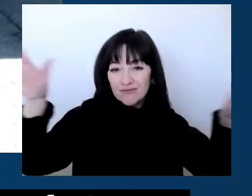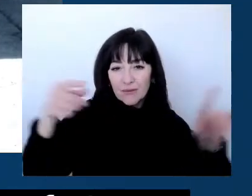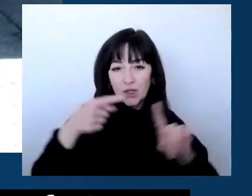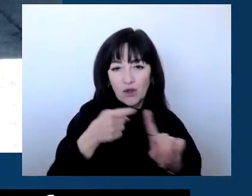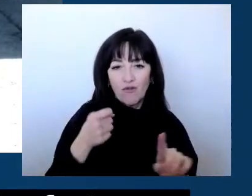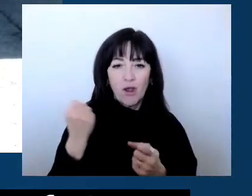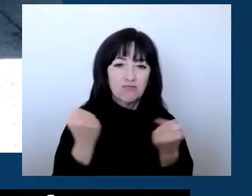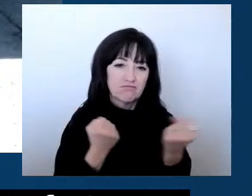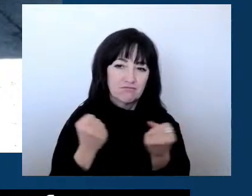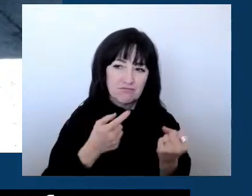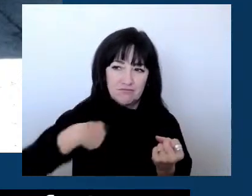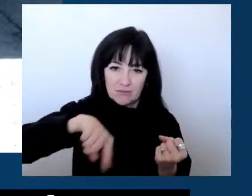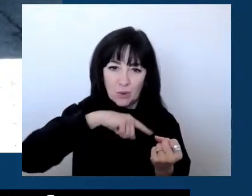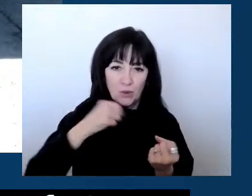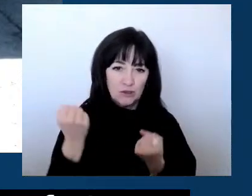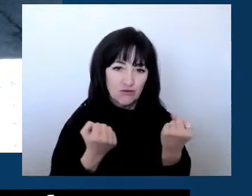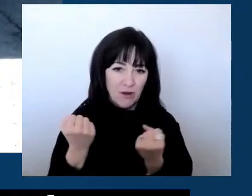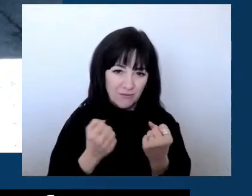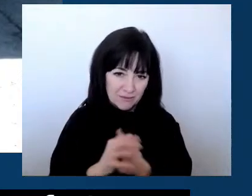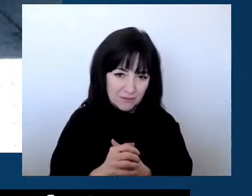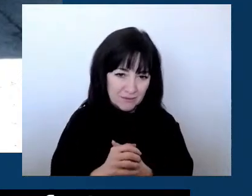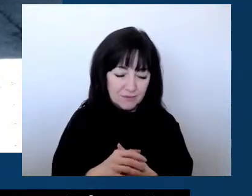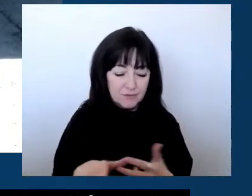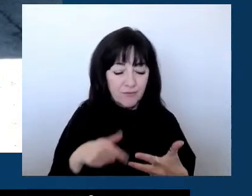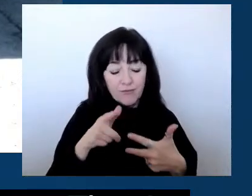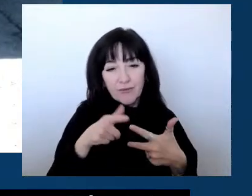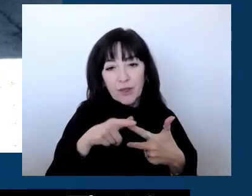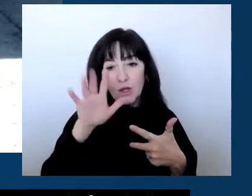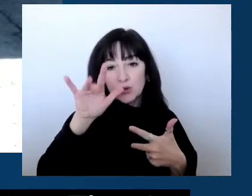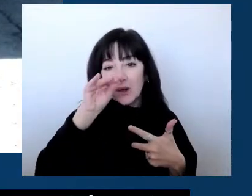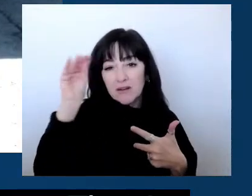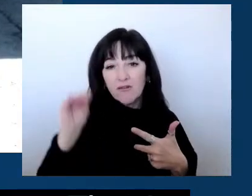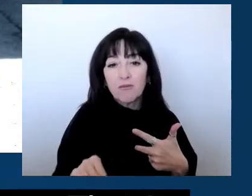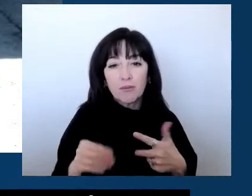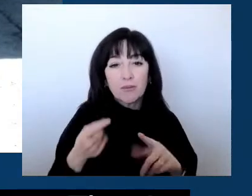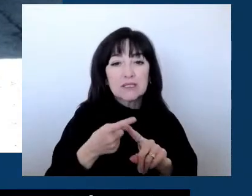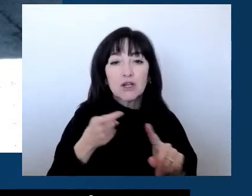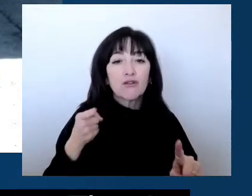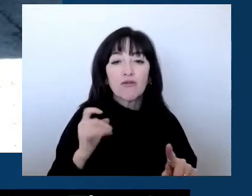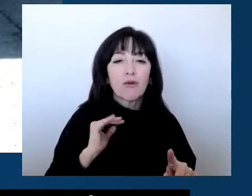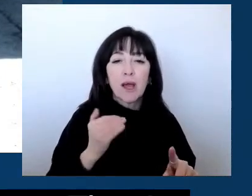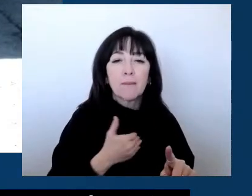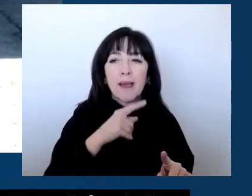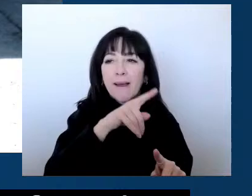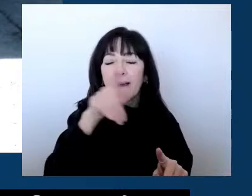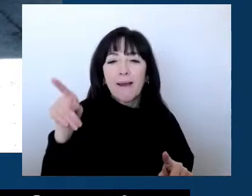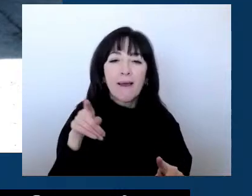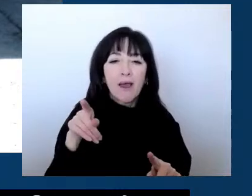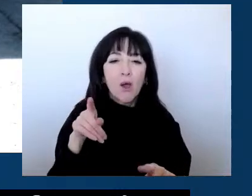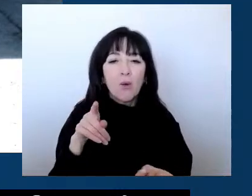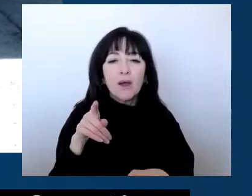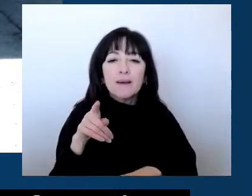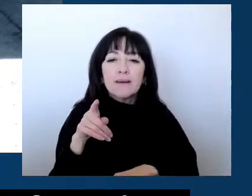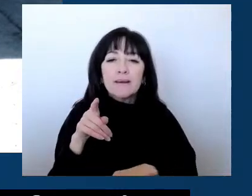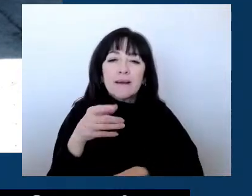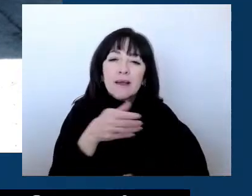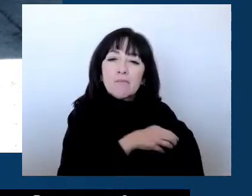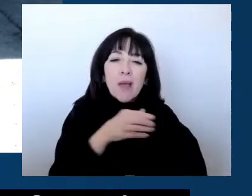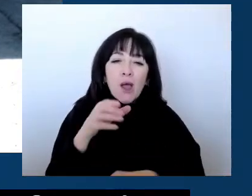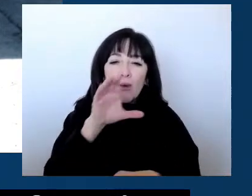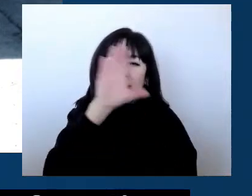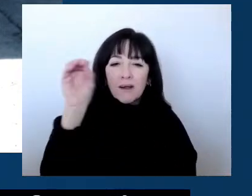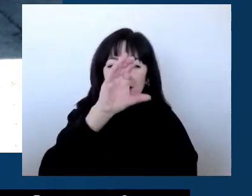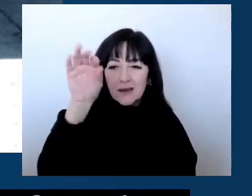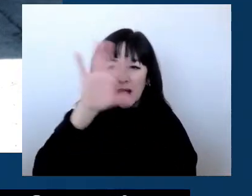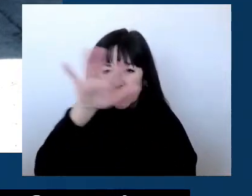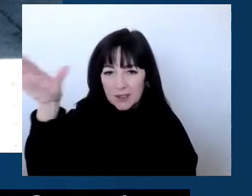that we drive. Another 25% of the emissions come from our power plants, to generate our electricity. Another